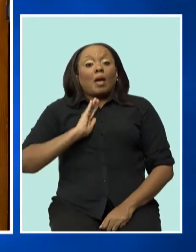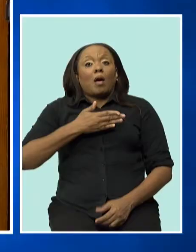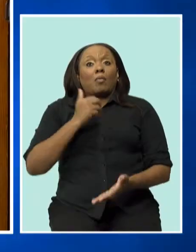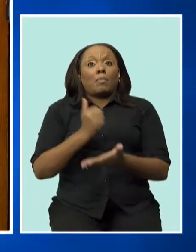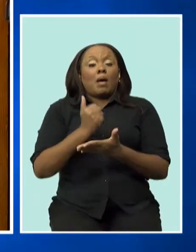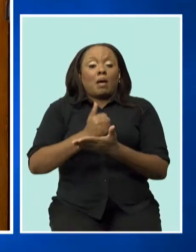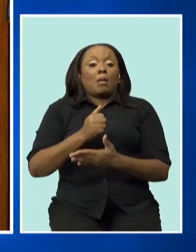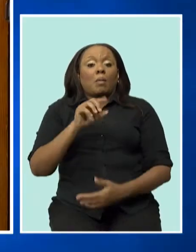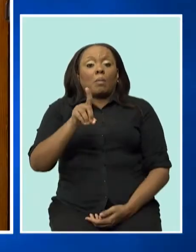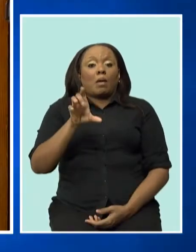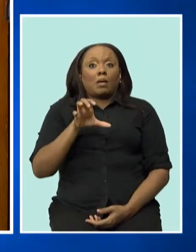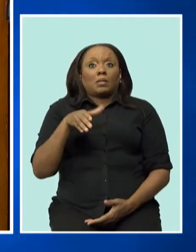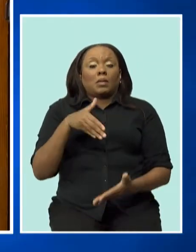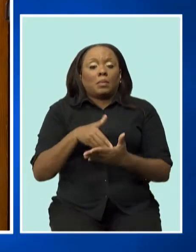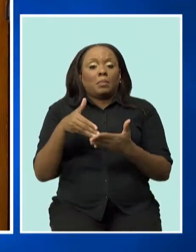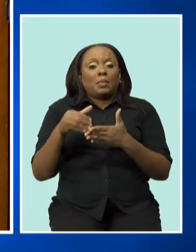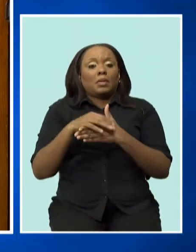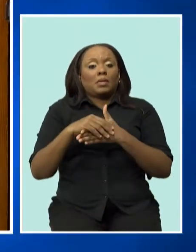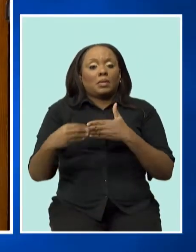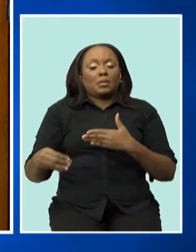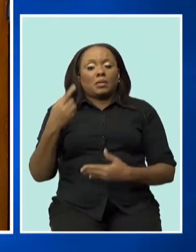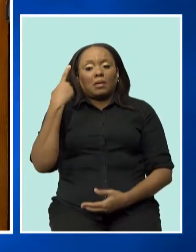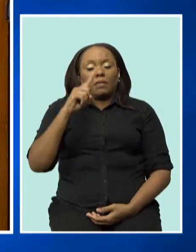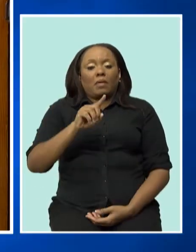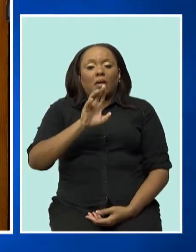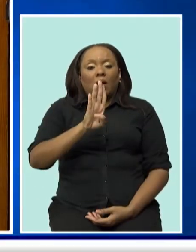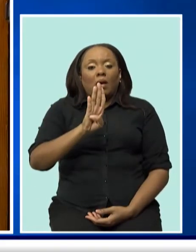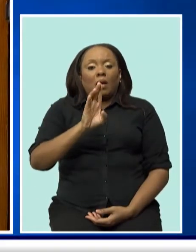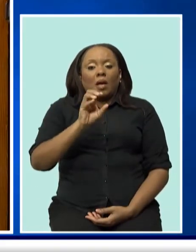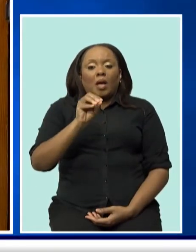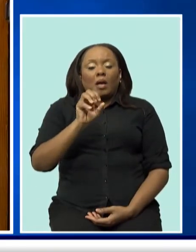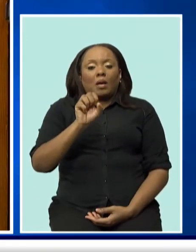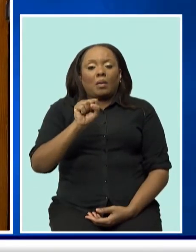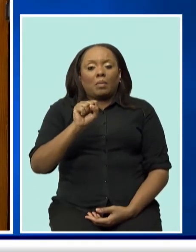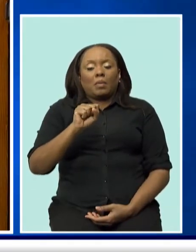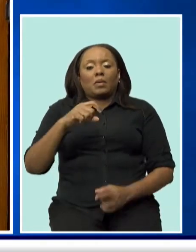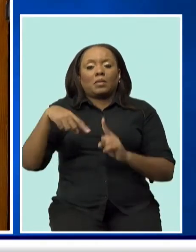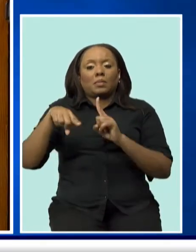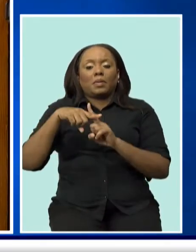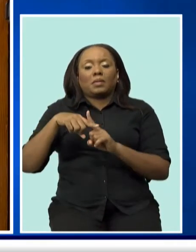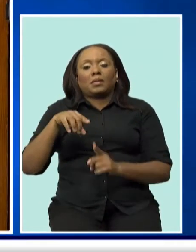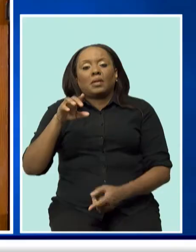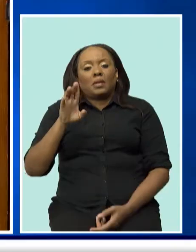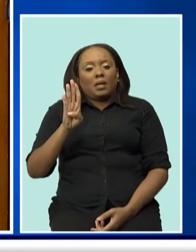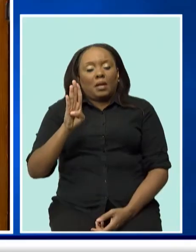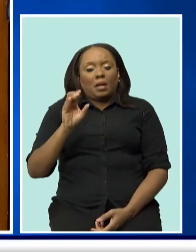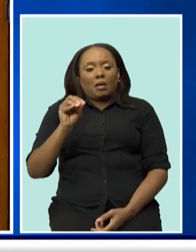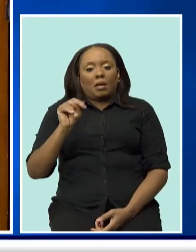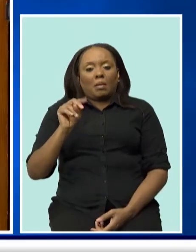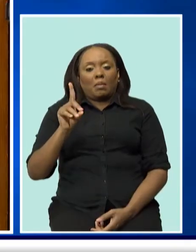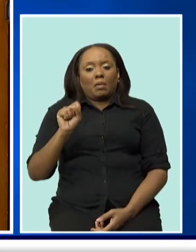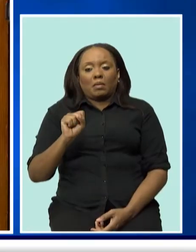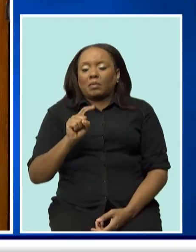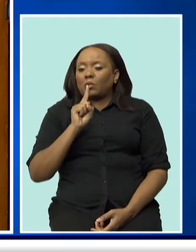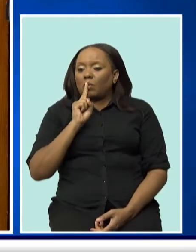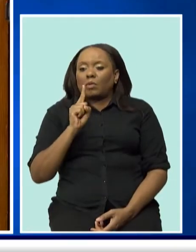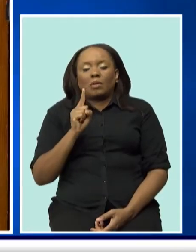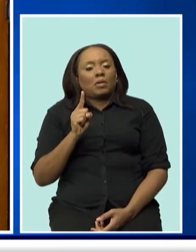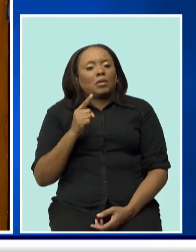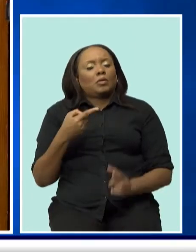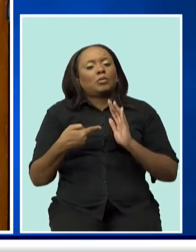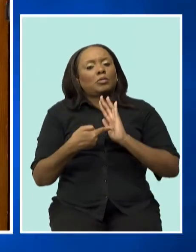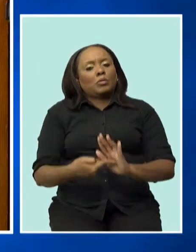$100 million in Boss Plus bonds, which we are signing this morning, is a strong commitment to our